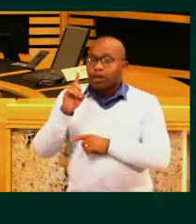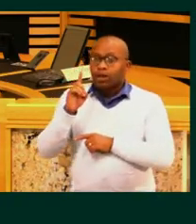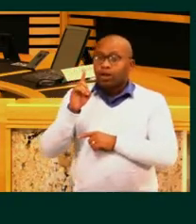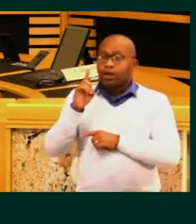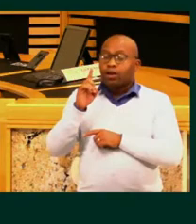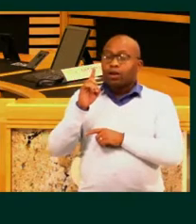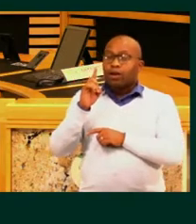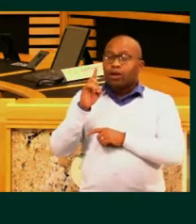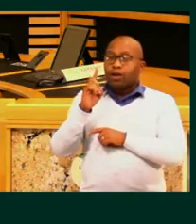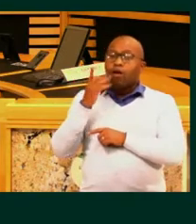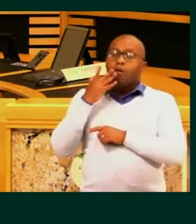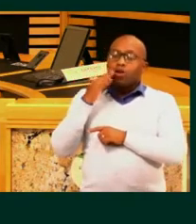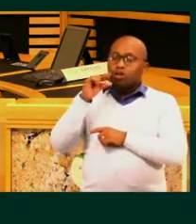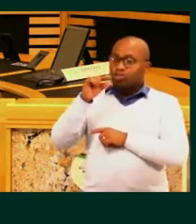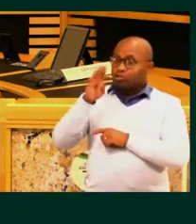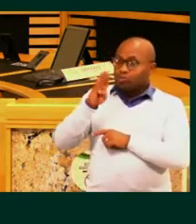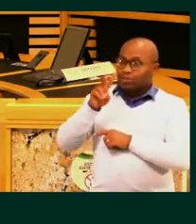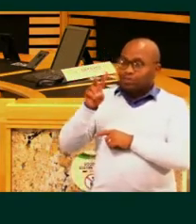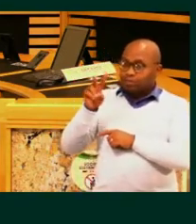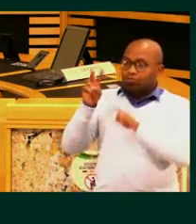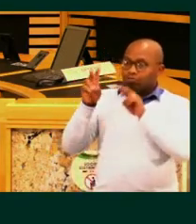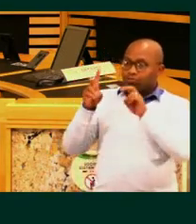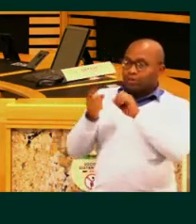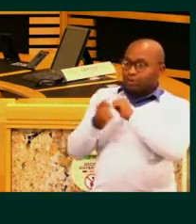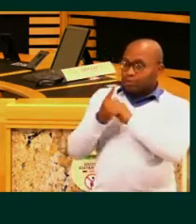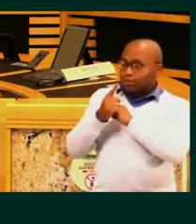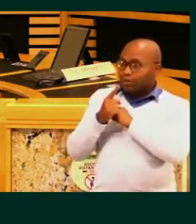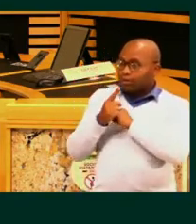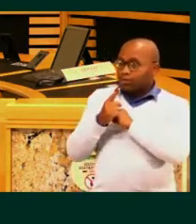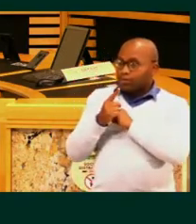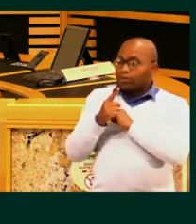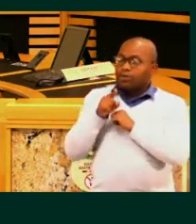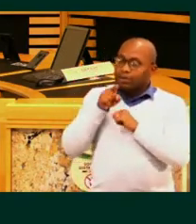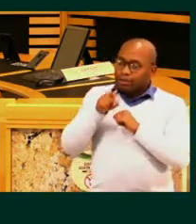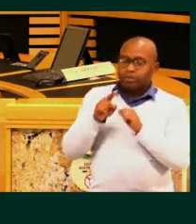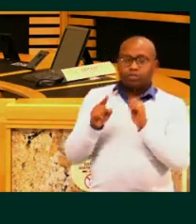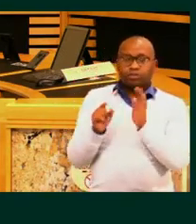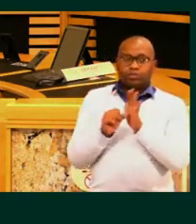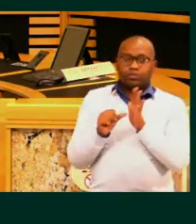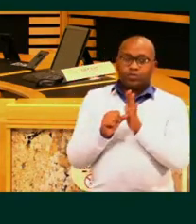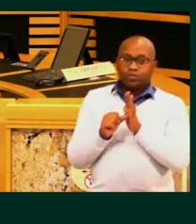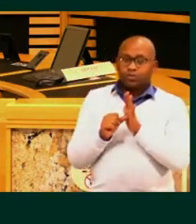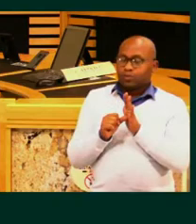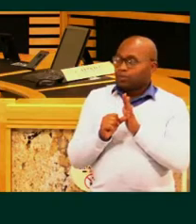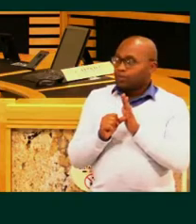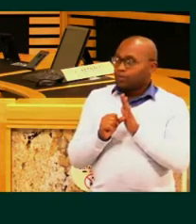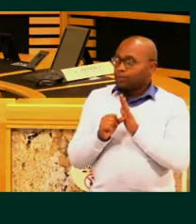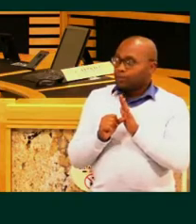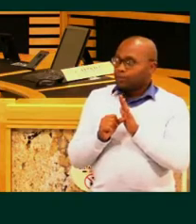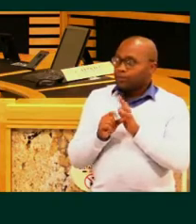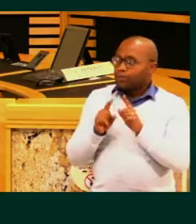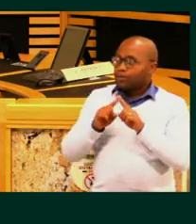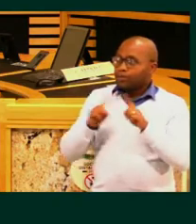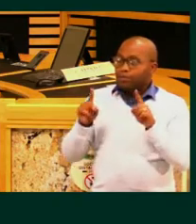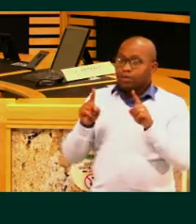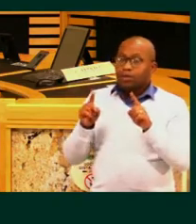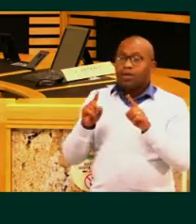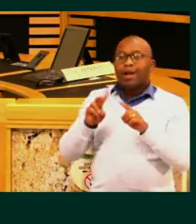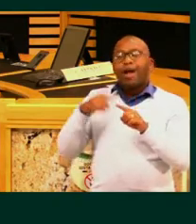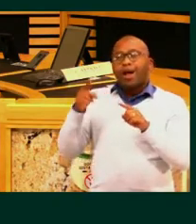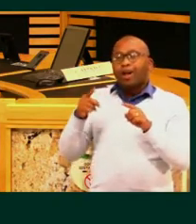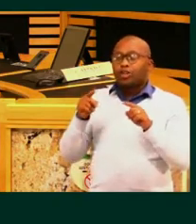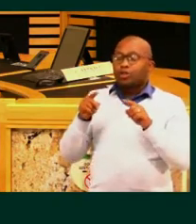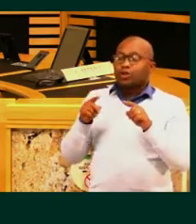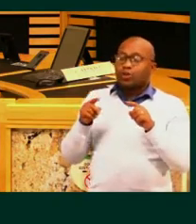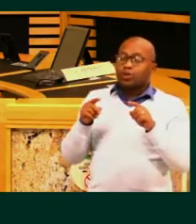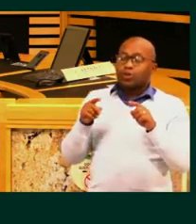the GDP of the country so it is important unfortunately there is high level Acceptance in other words we all